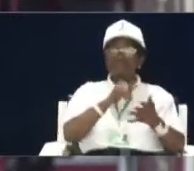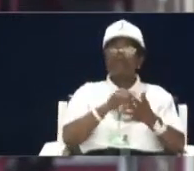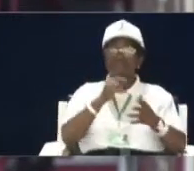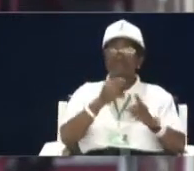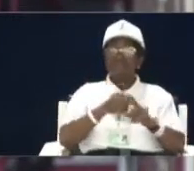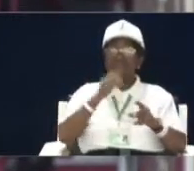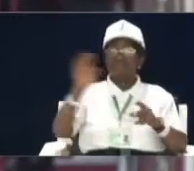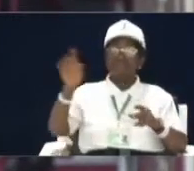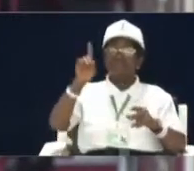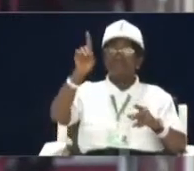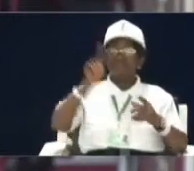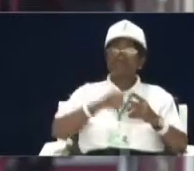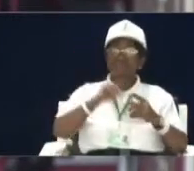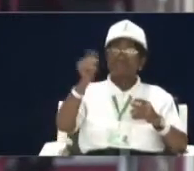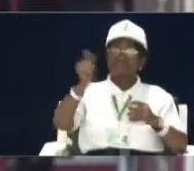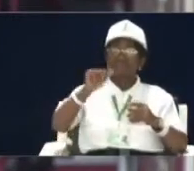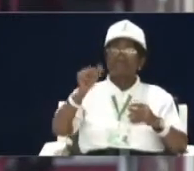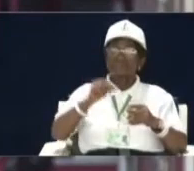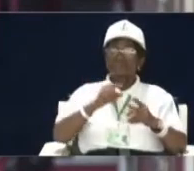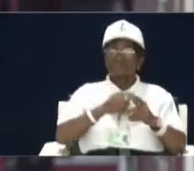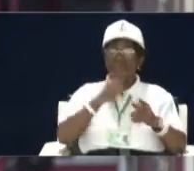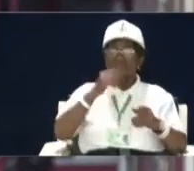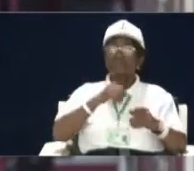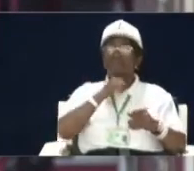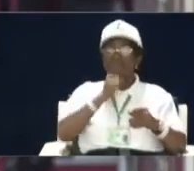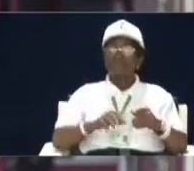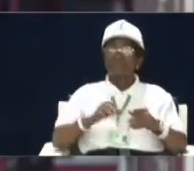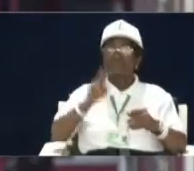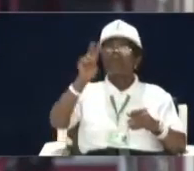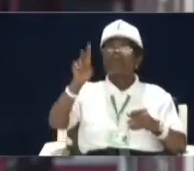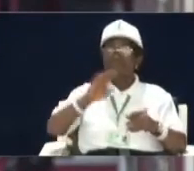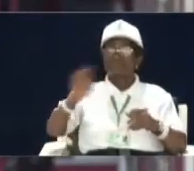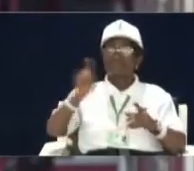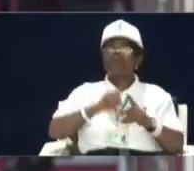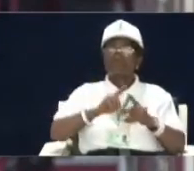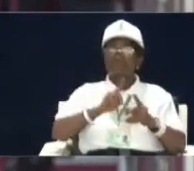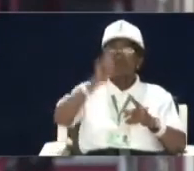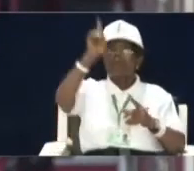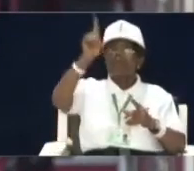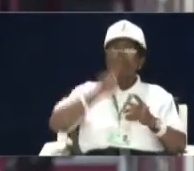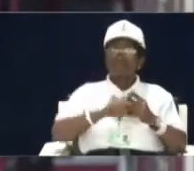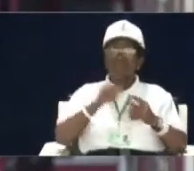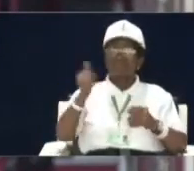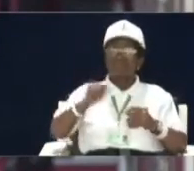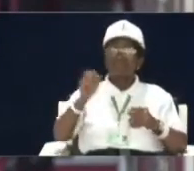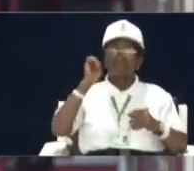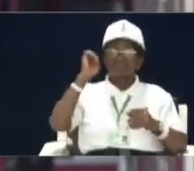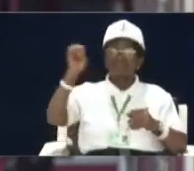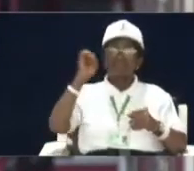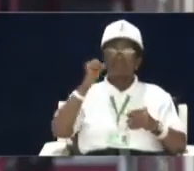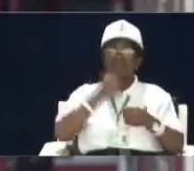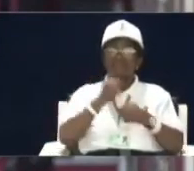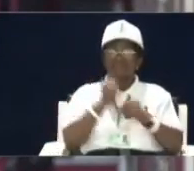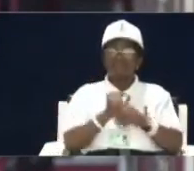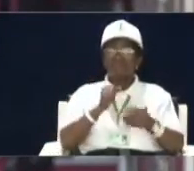10. 1 Samuel 2 from verse 1 to 10. It made it clear